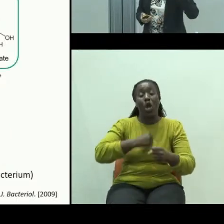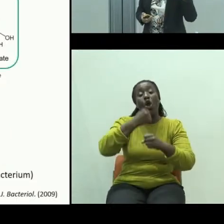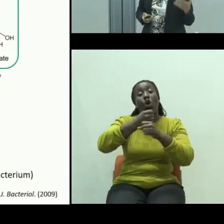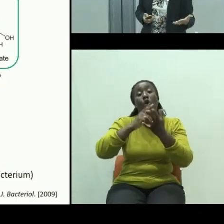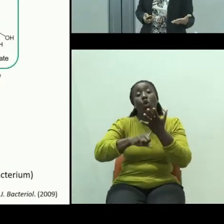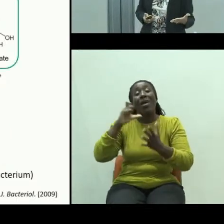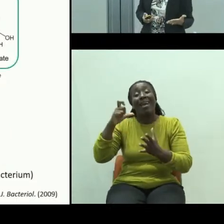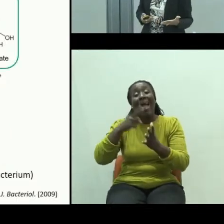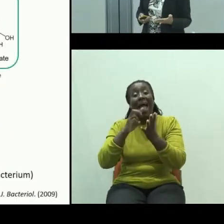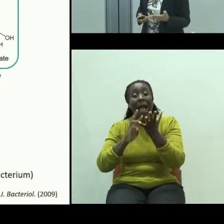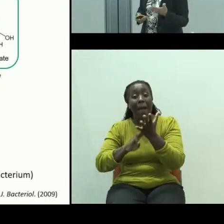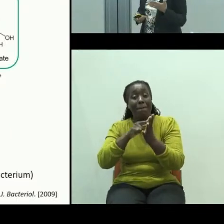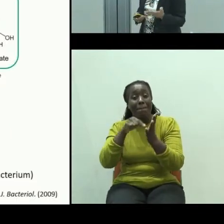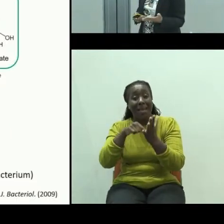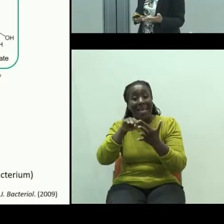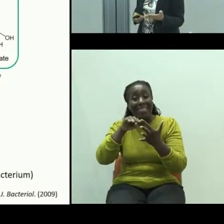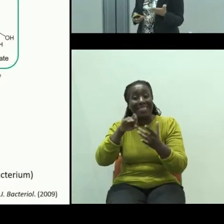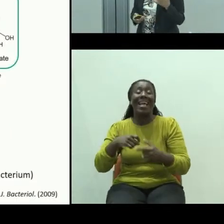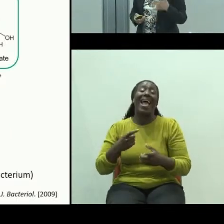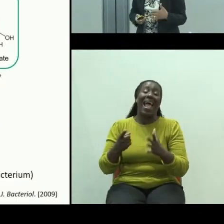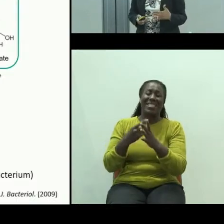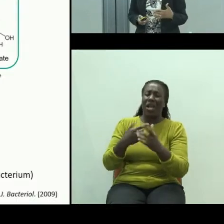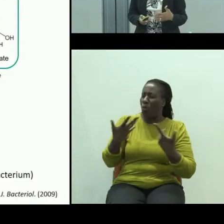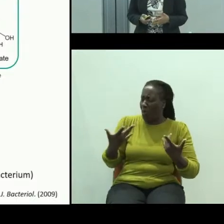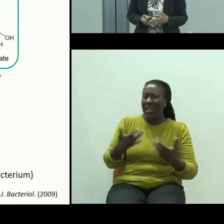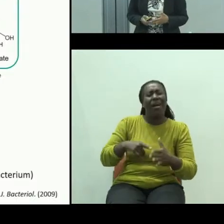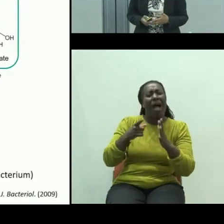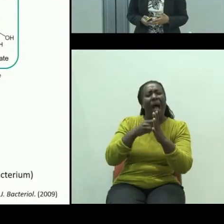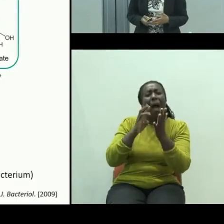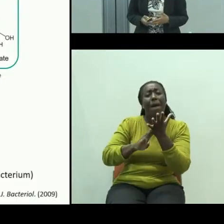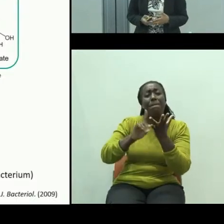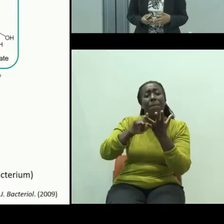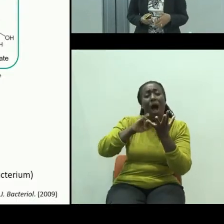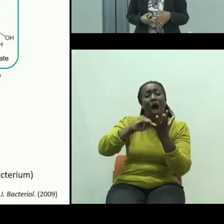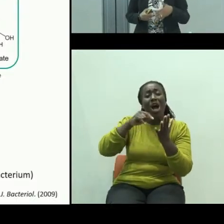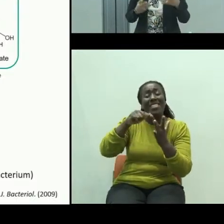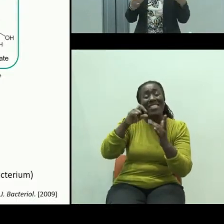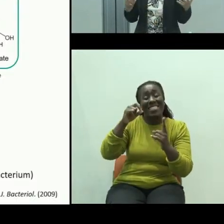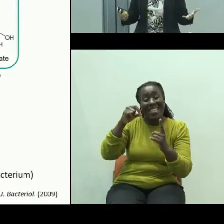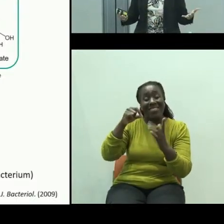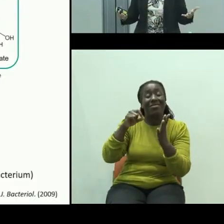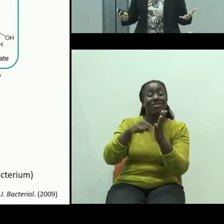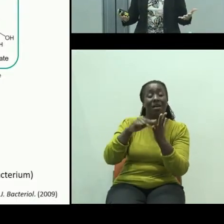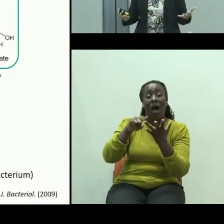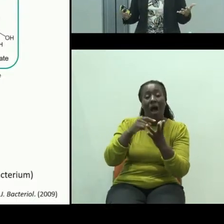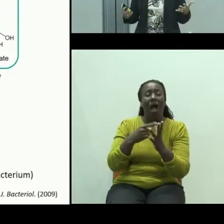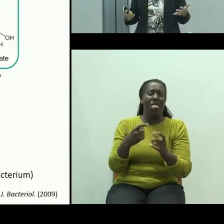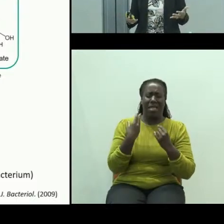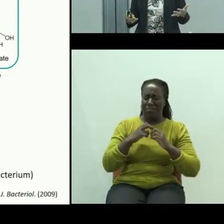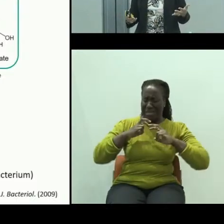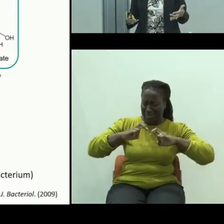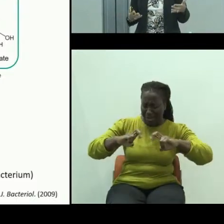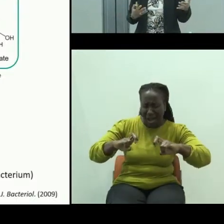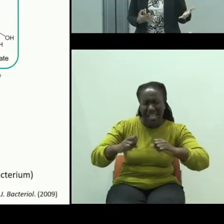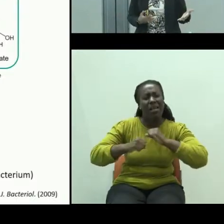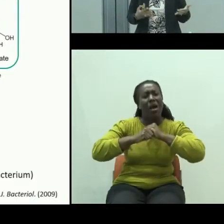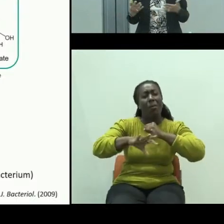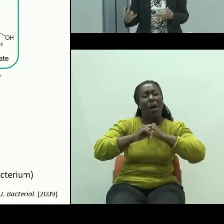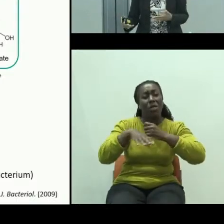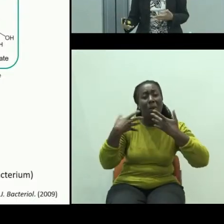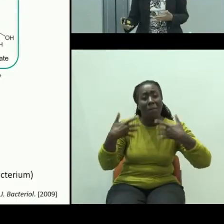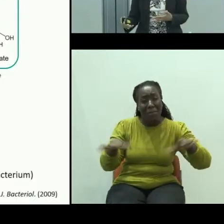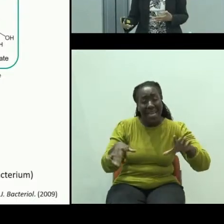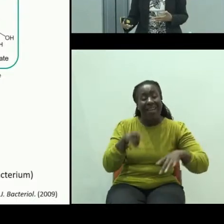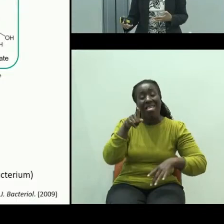And if we asked where we could get myoinositol, the precursor for glucuronic acid, from, there had been a study already published that had shown that